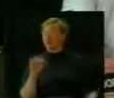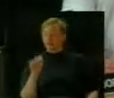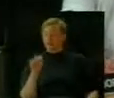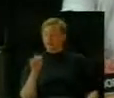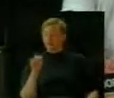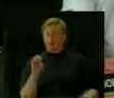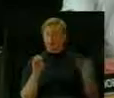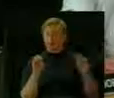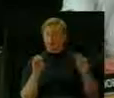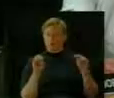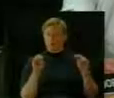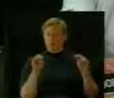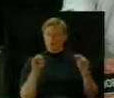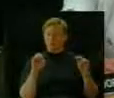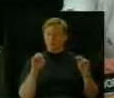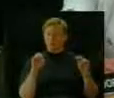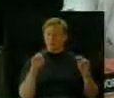No.